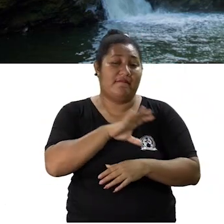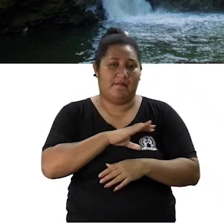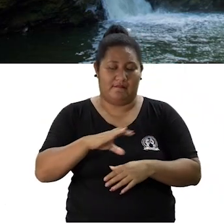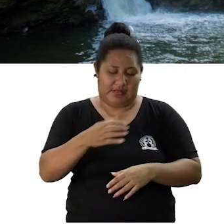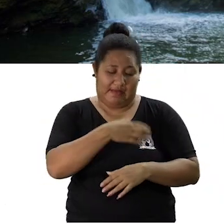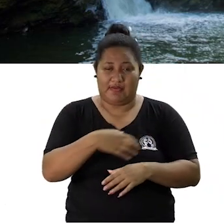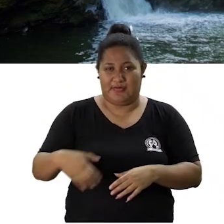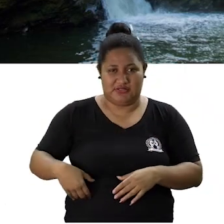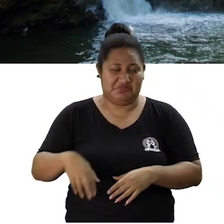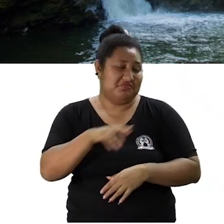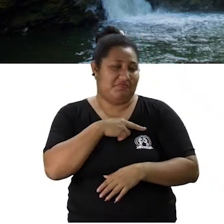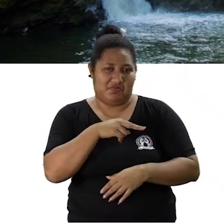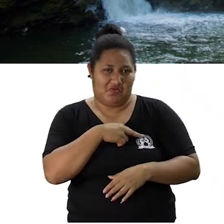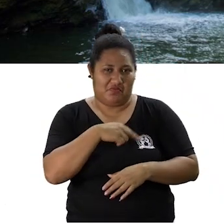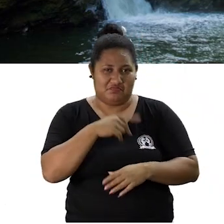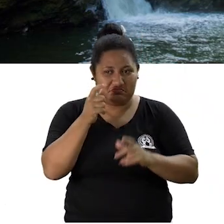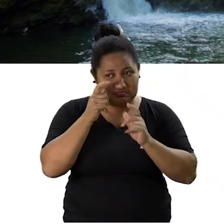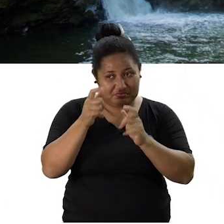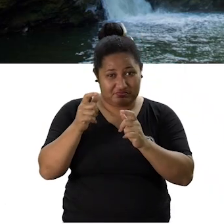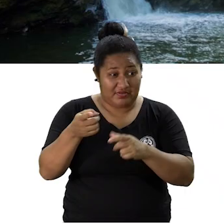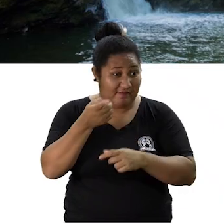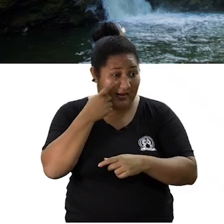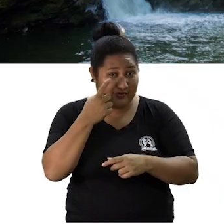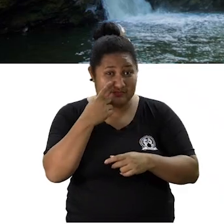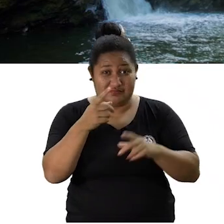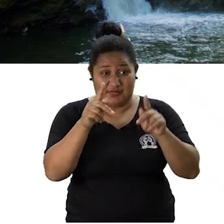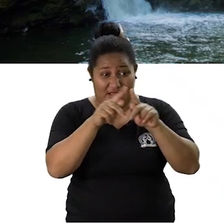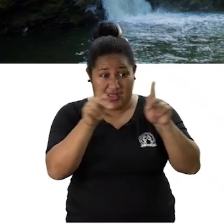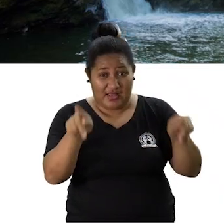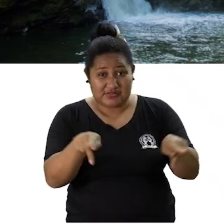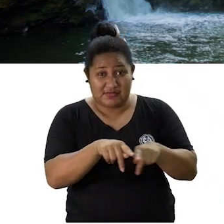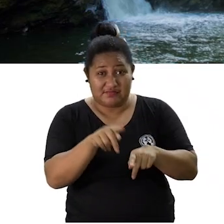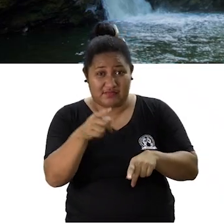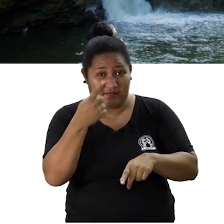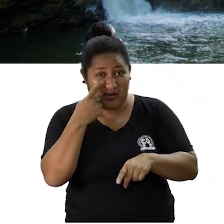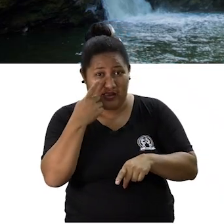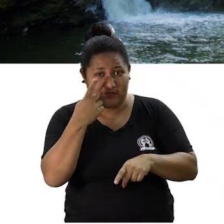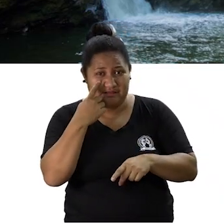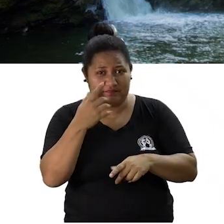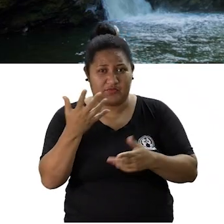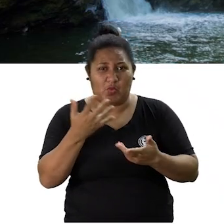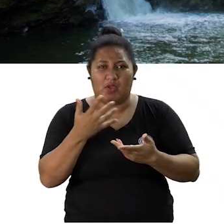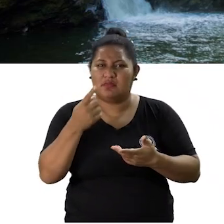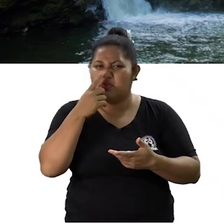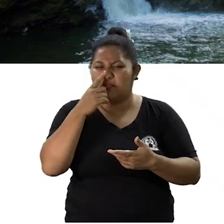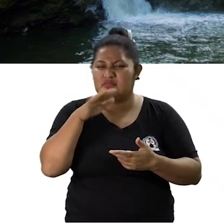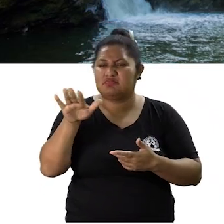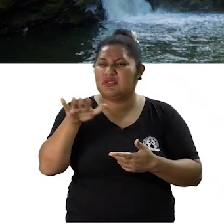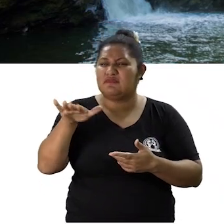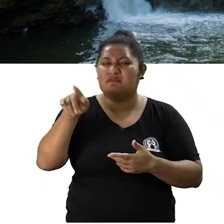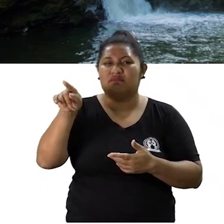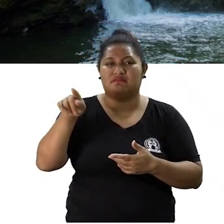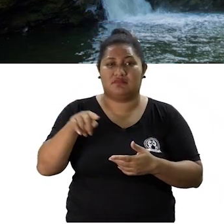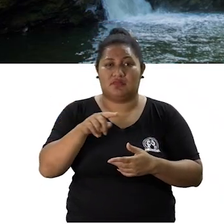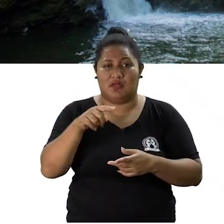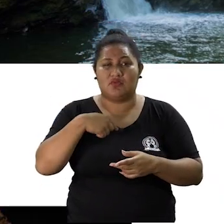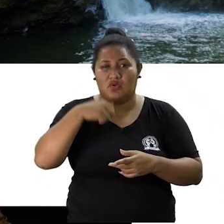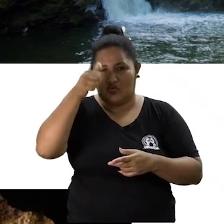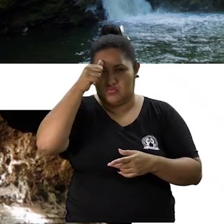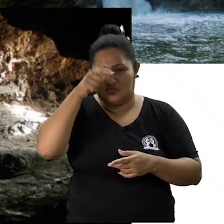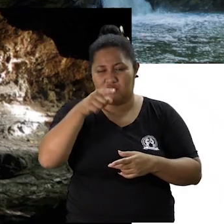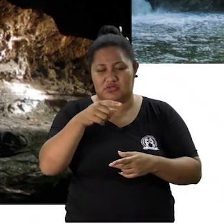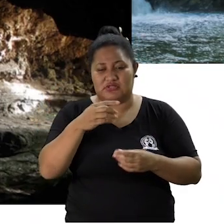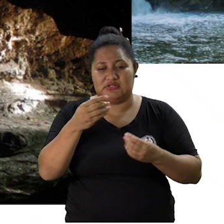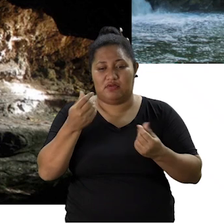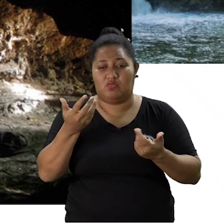male atinu. Le ala ia le ata lea tau mate meita meiti o me le tūlea. Te loe tauna familia ai tamiti